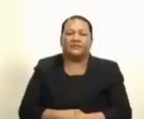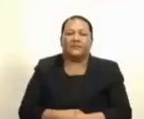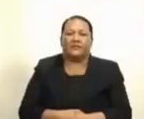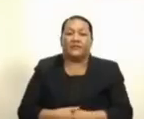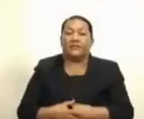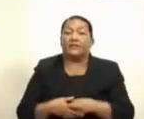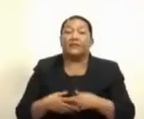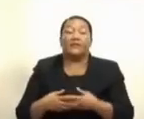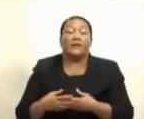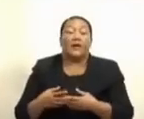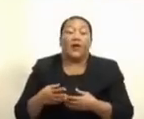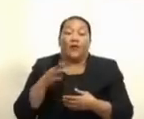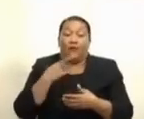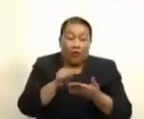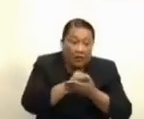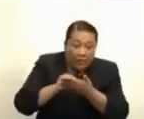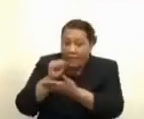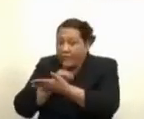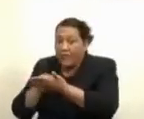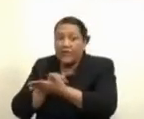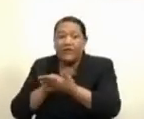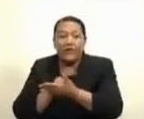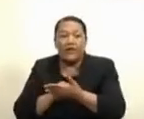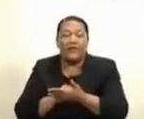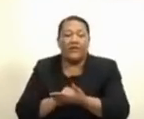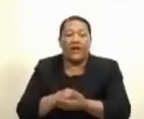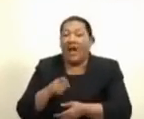Reconciliation can never be successful